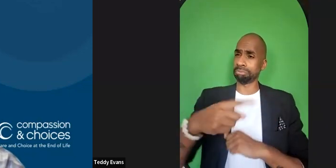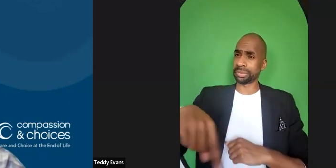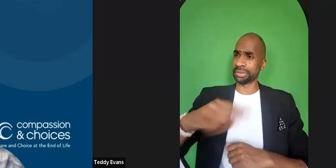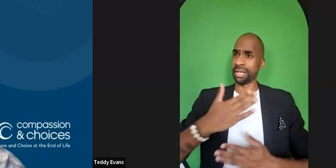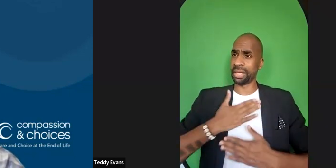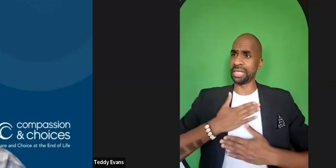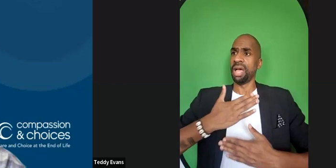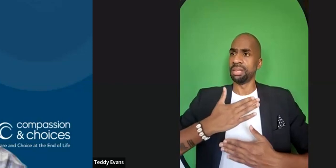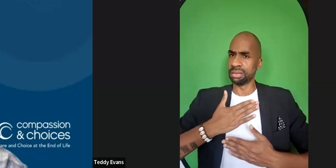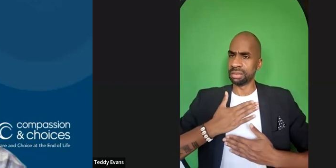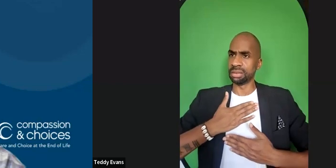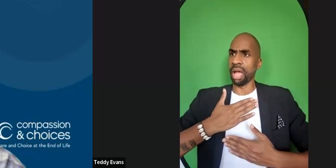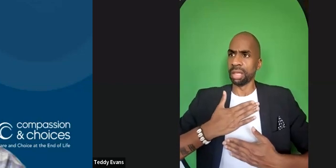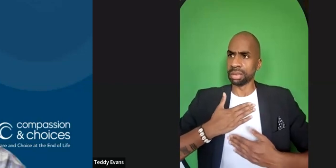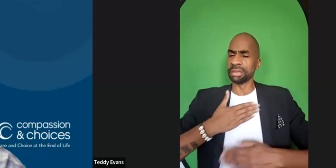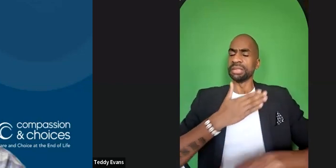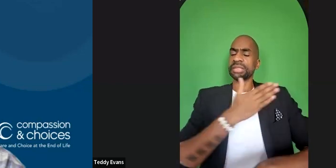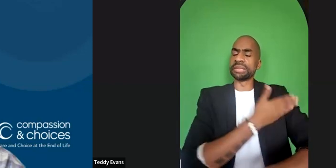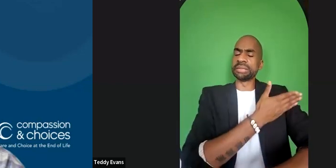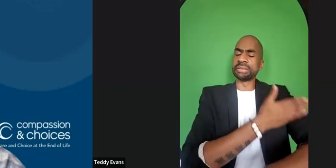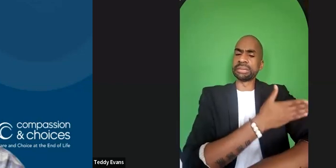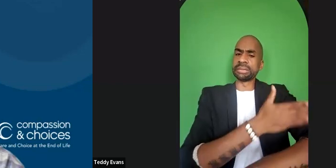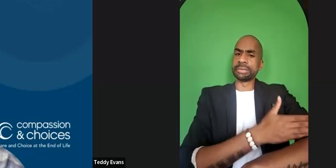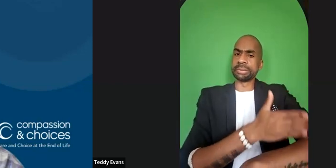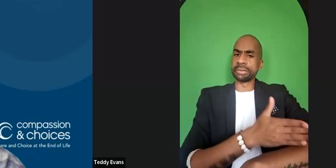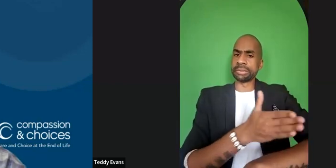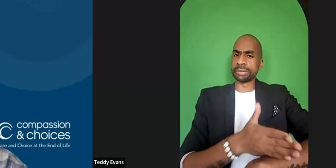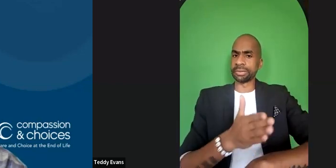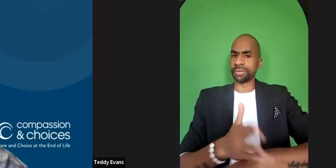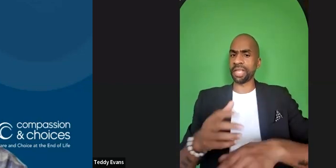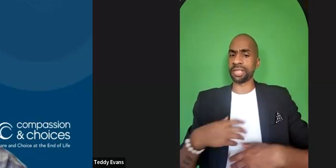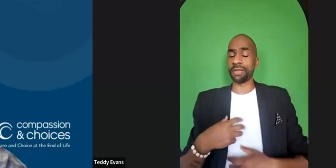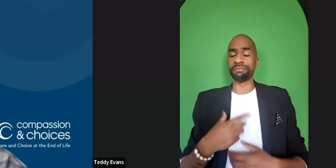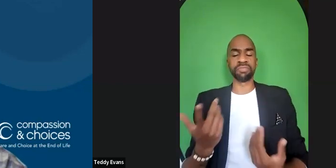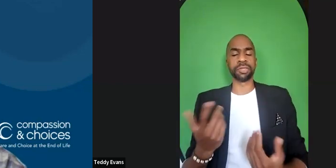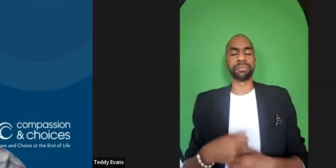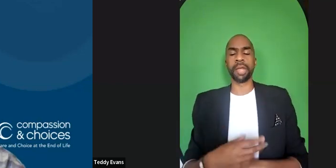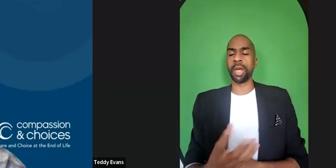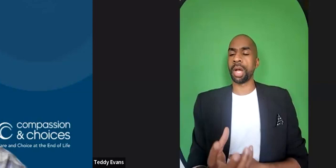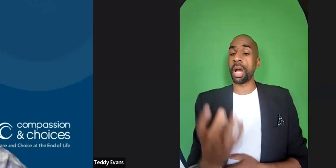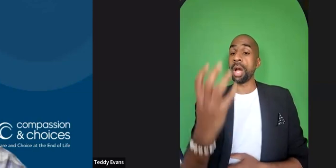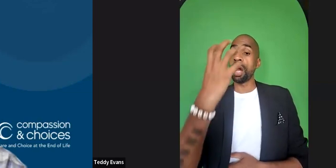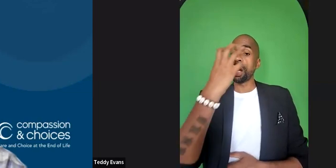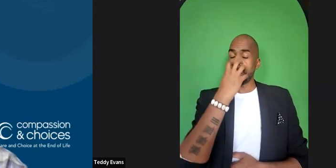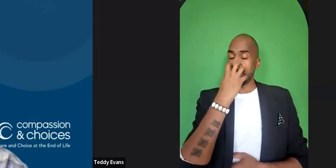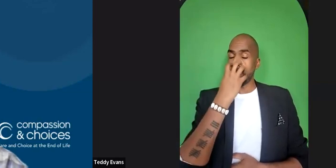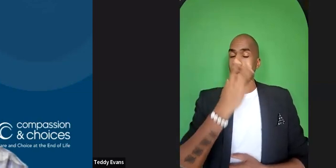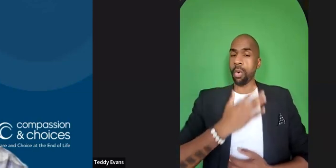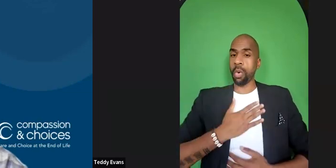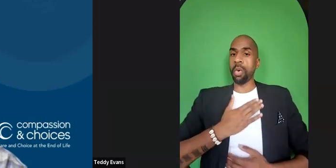is progressing, they are prescribed this non-invasive ventilation, which is a mask that they can place over their nose and mouth,